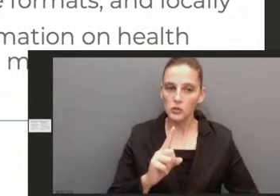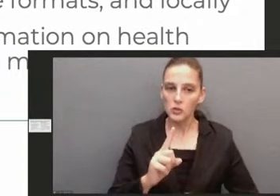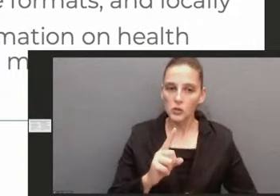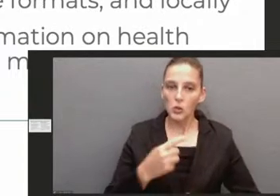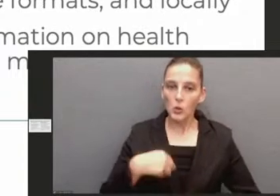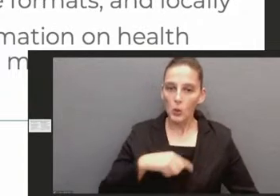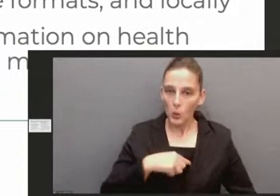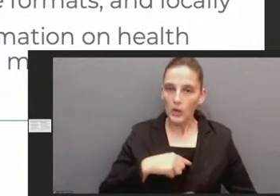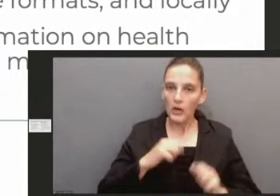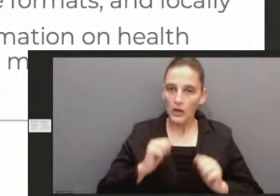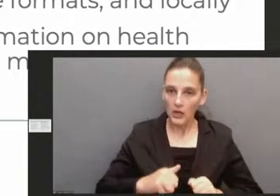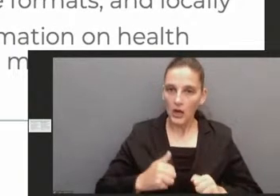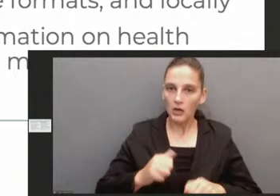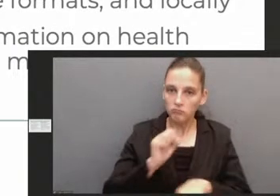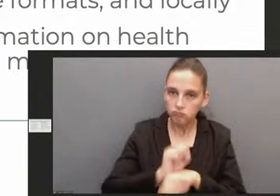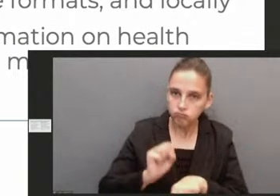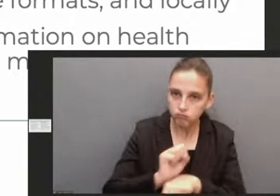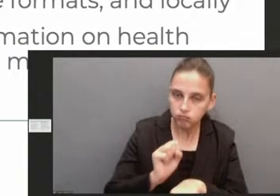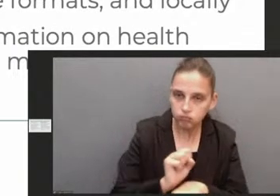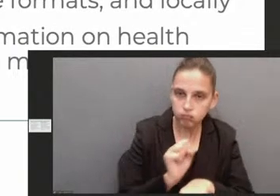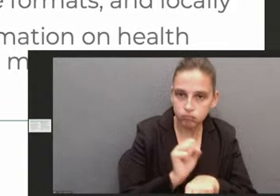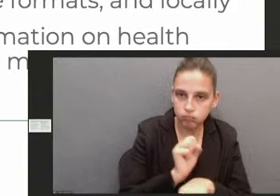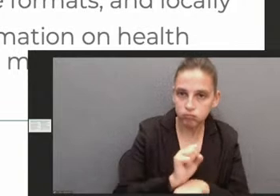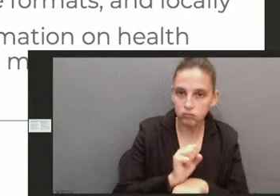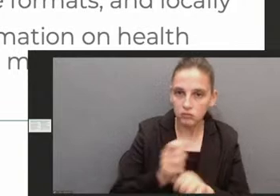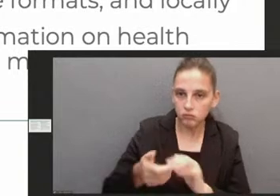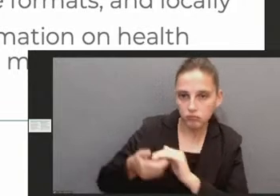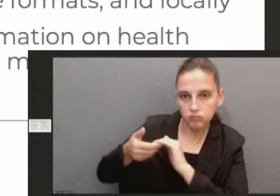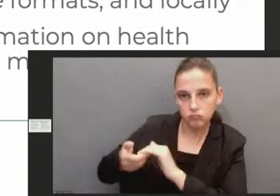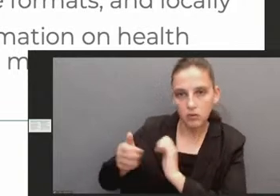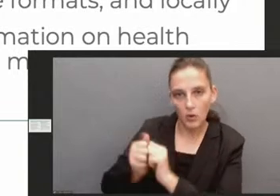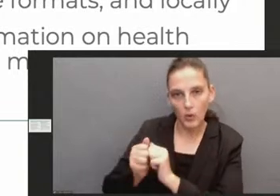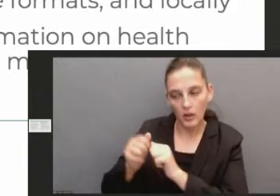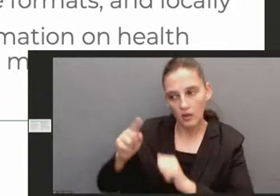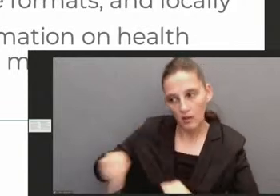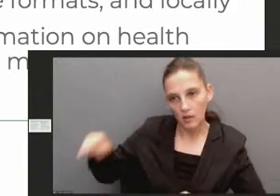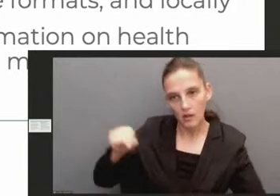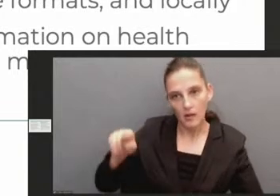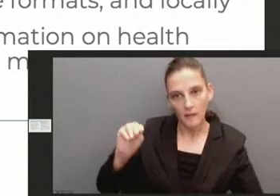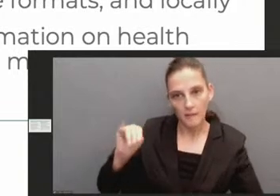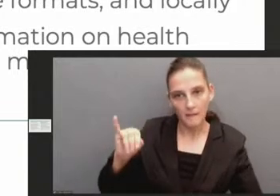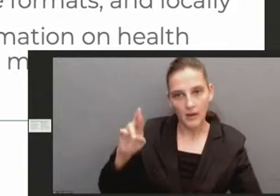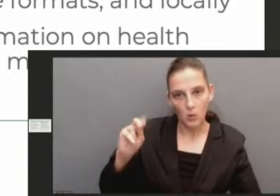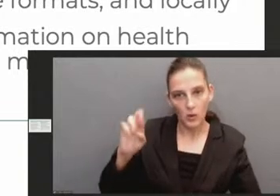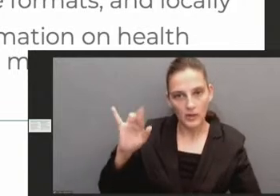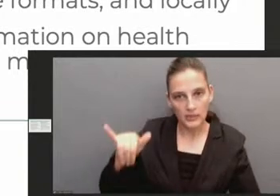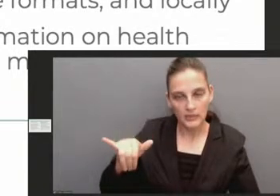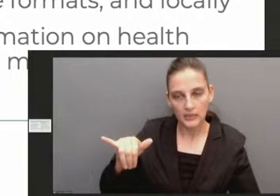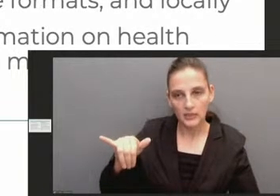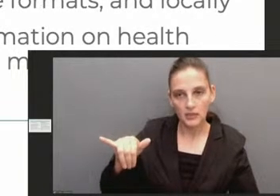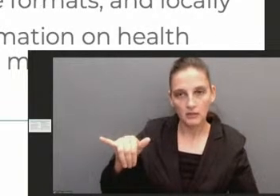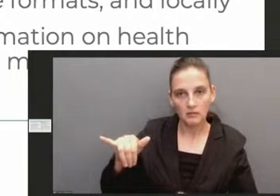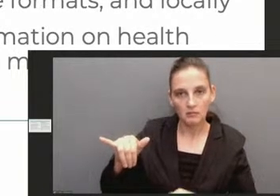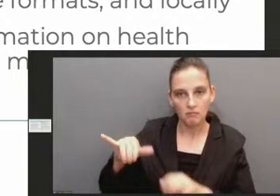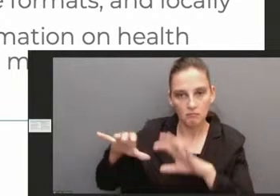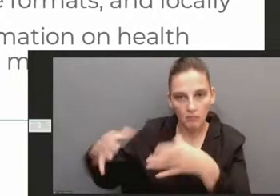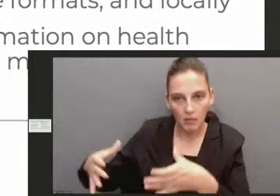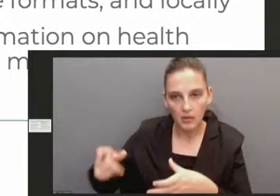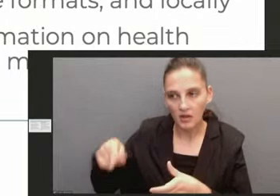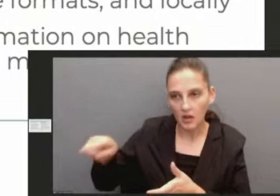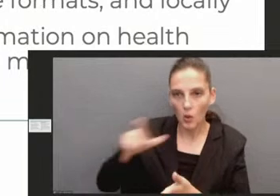proactively working with the minority population, the marginalized population, and those